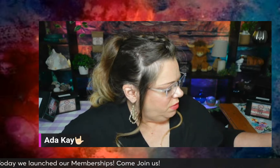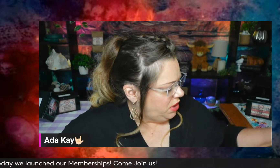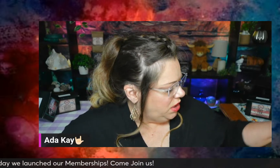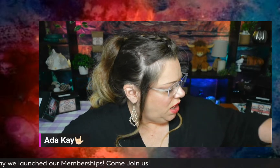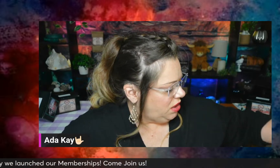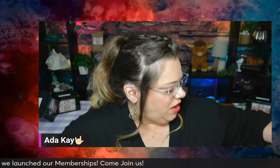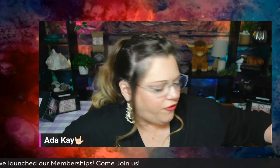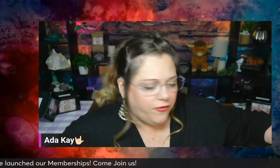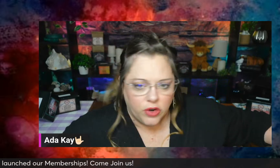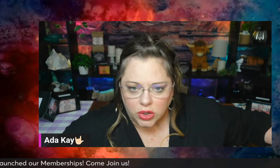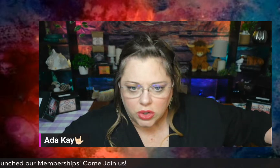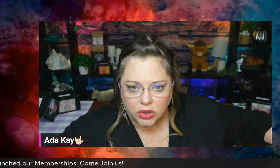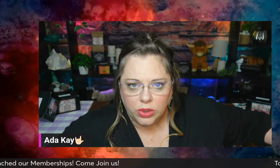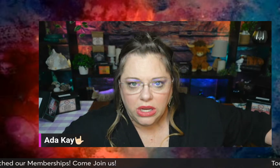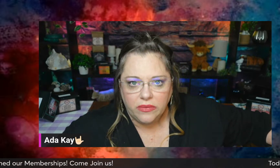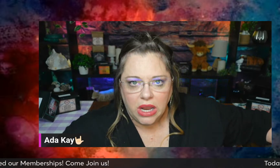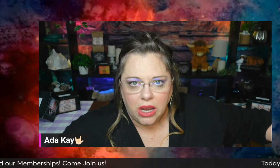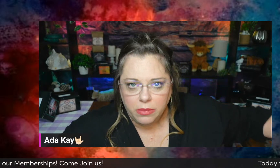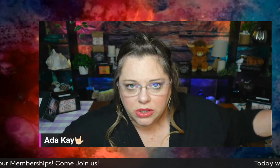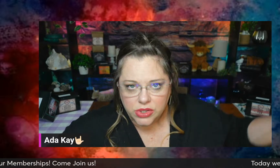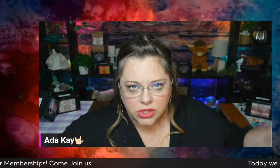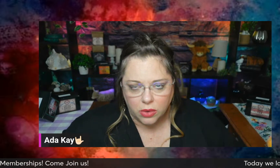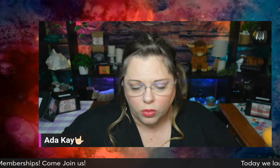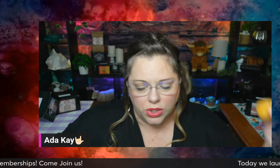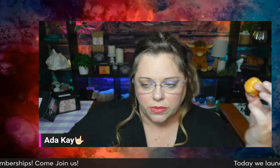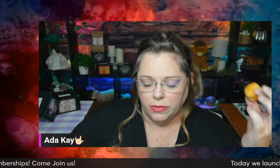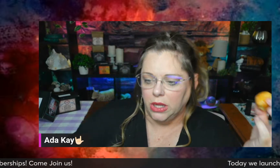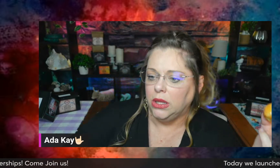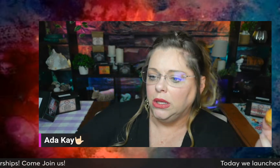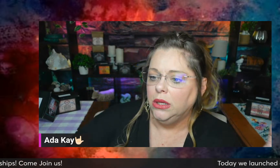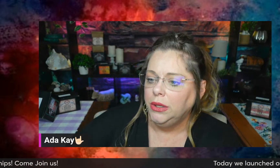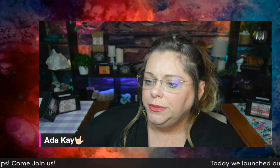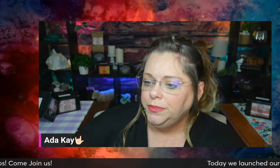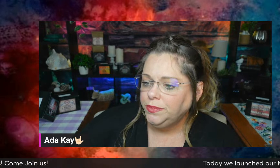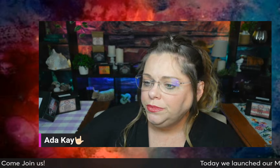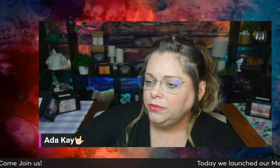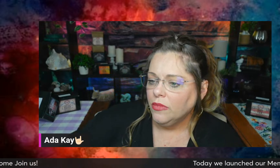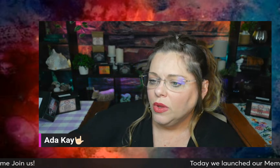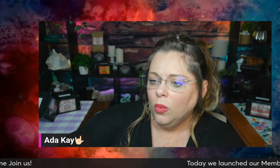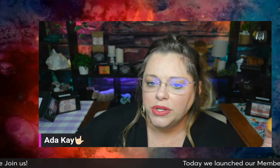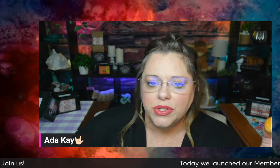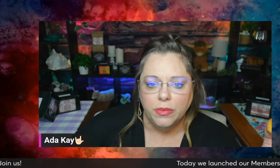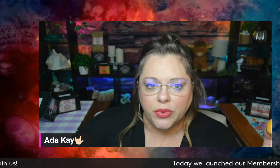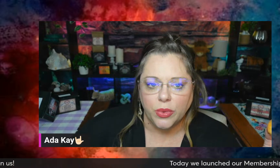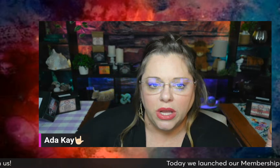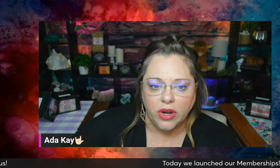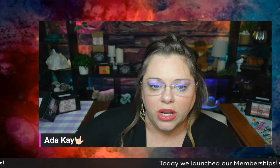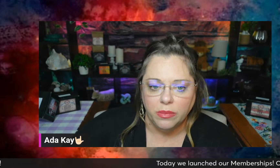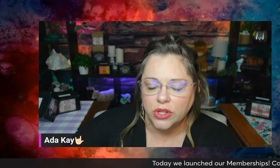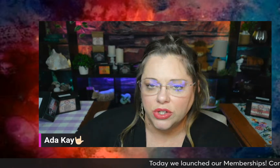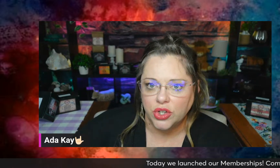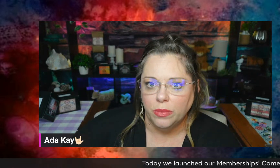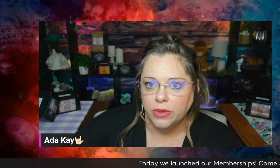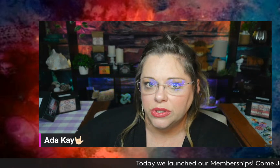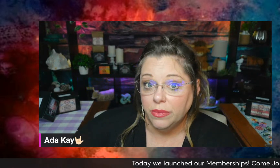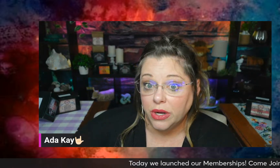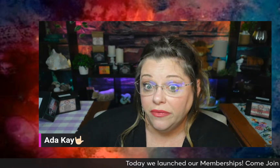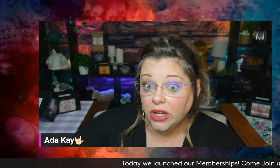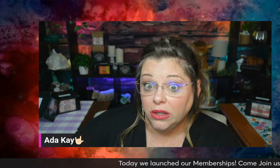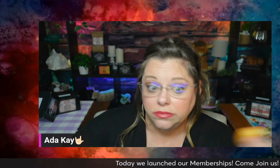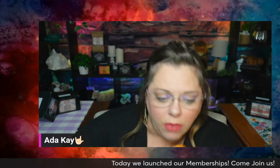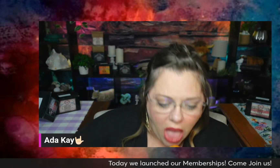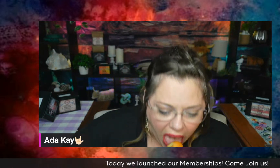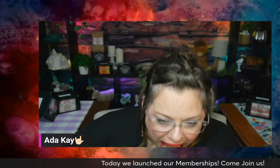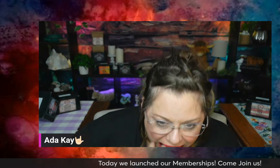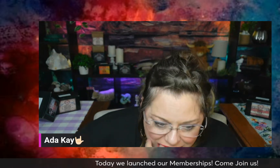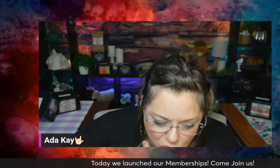that come in and they fall. We have an ambulance there once a month. Once a month, we have an ambulance show up because somebody